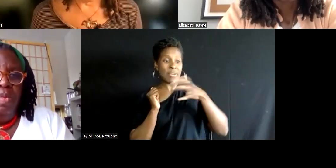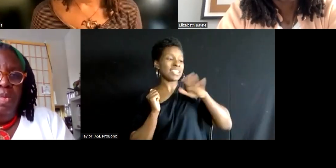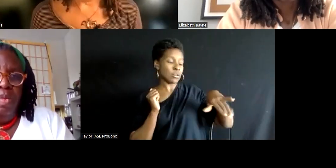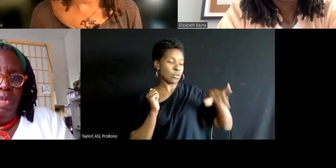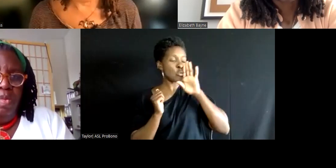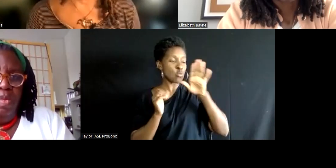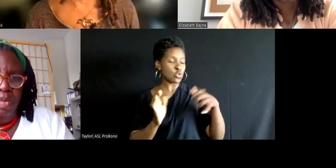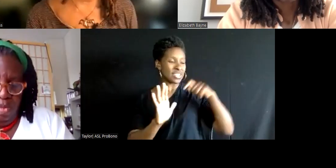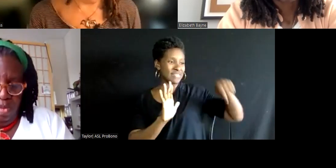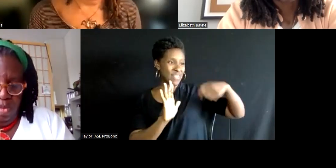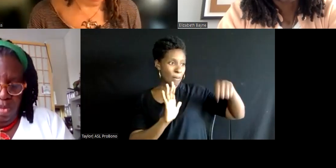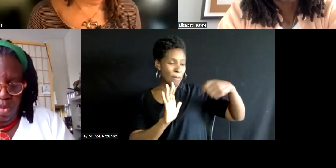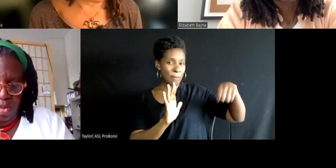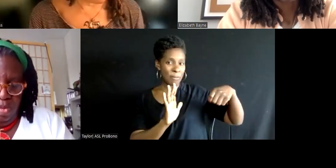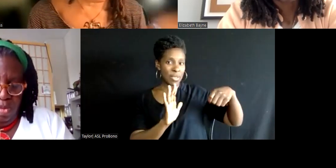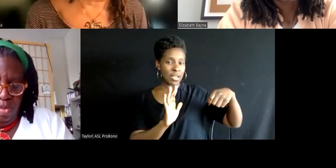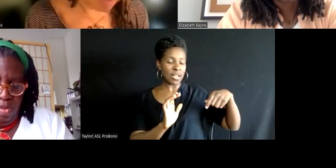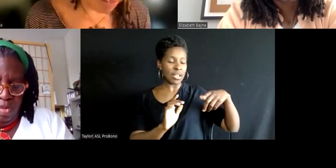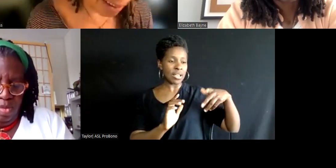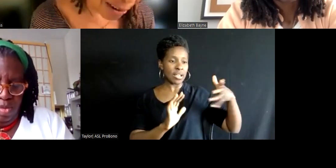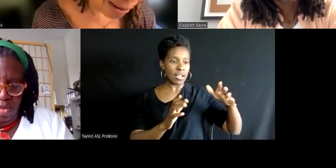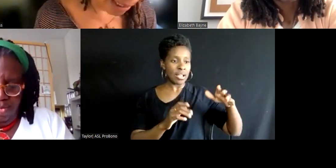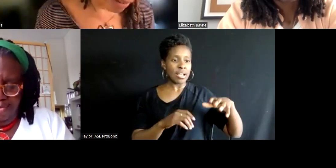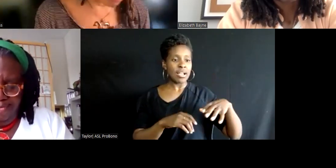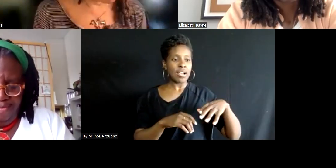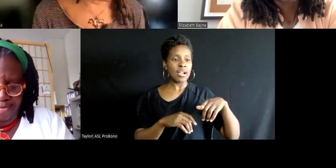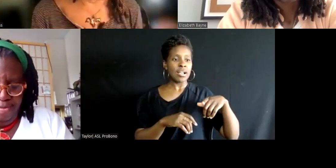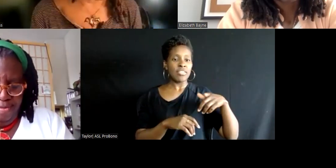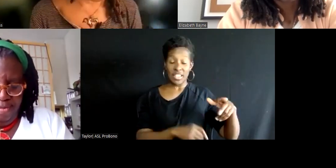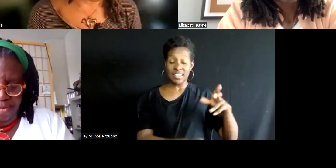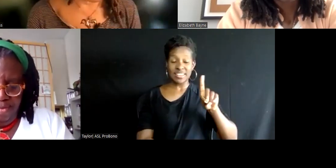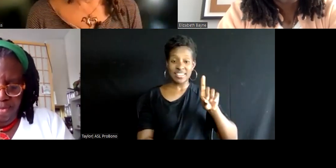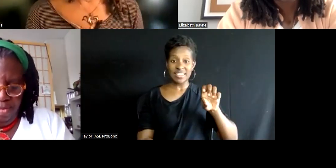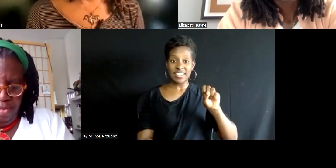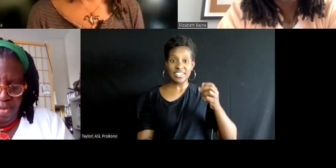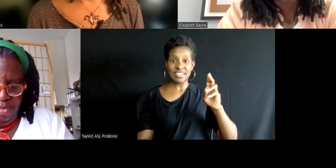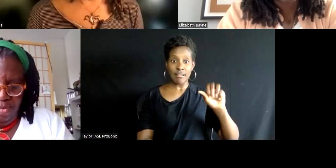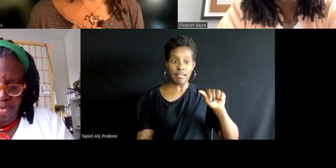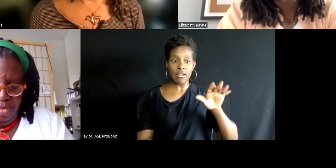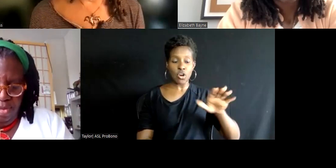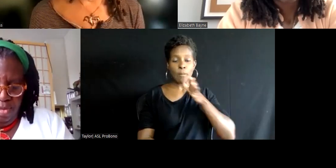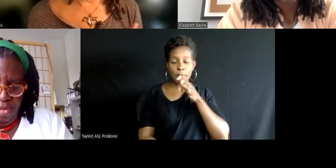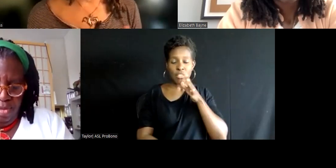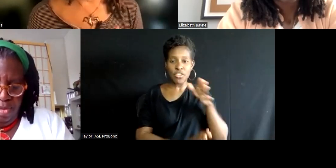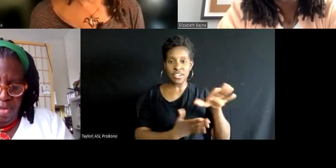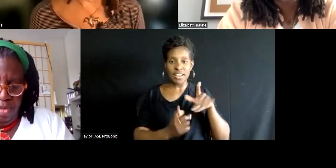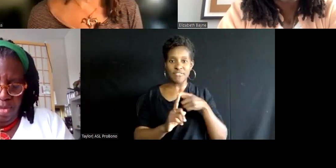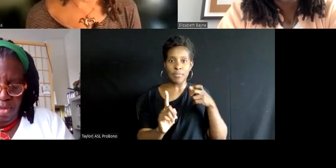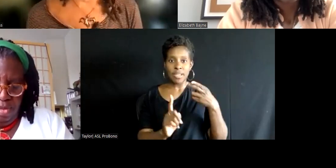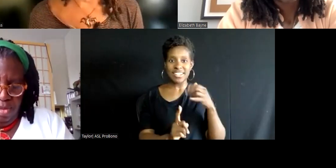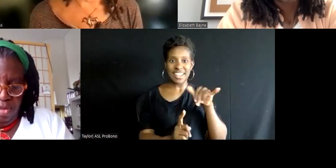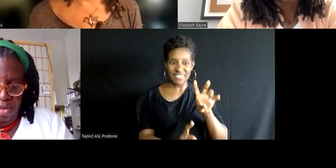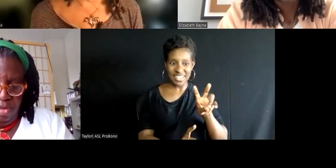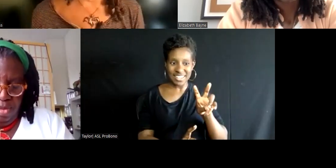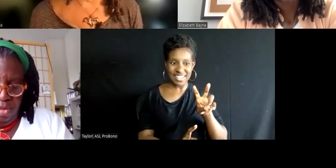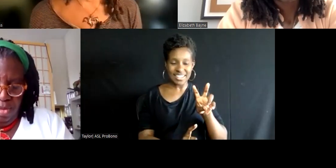fine. And then her mother died of HIV horribly in a nursing home. But then around the time she's like 15 or 16